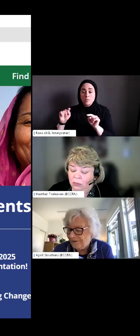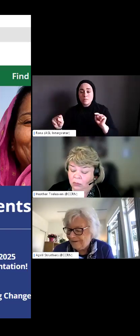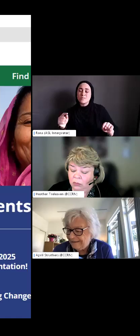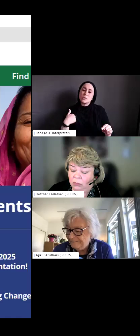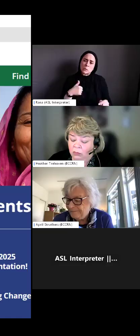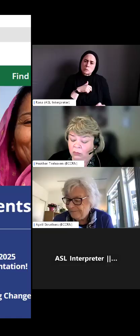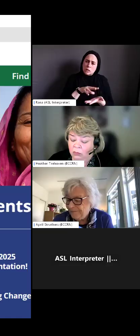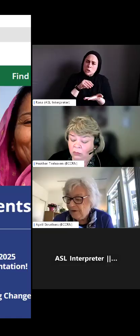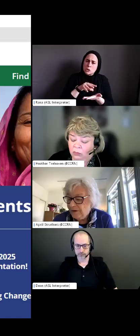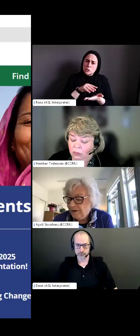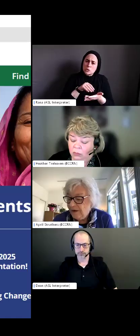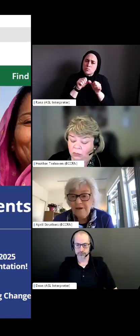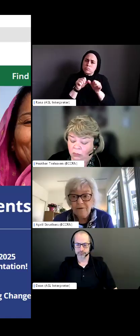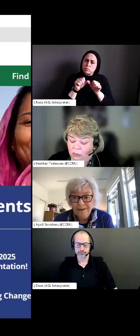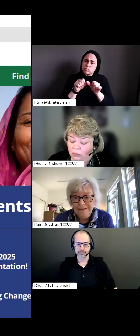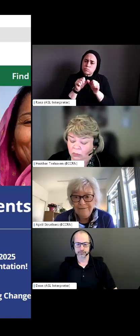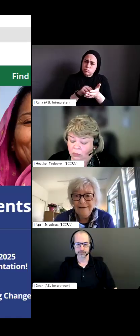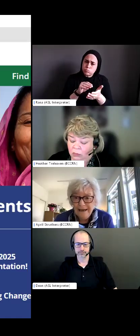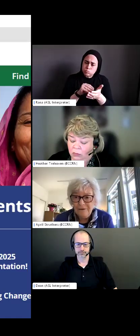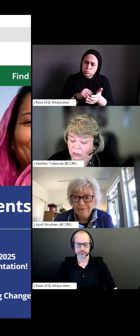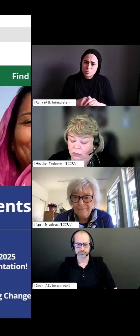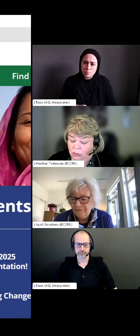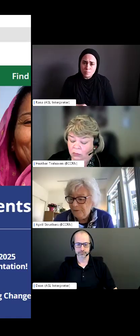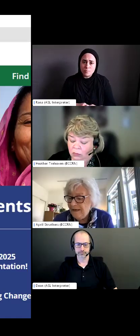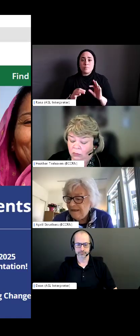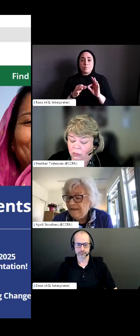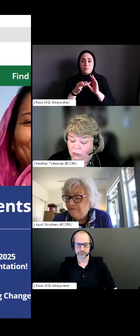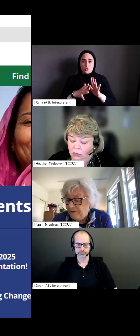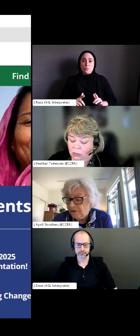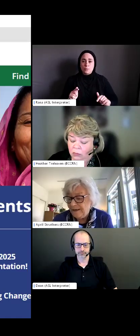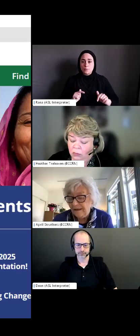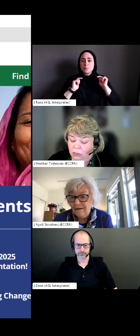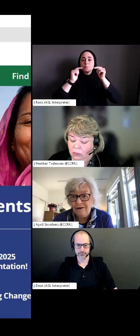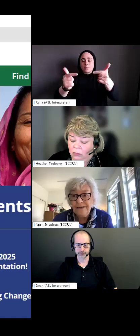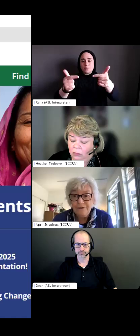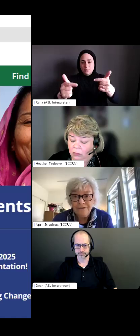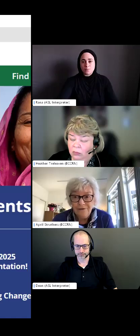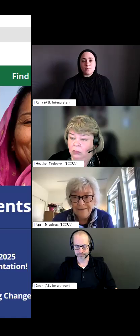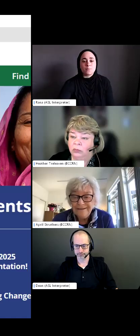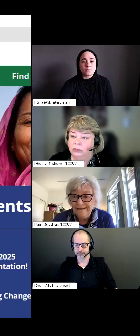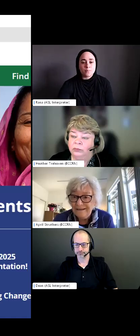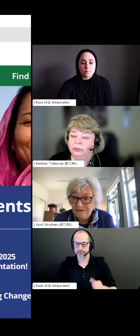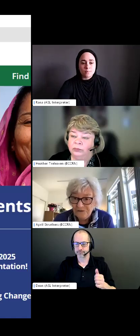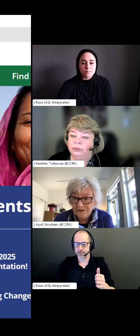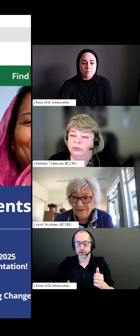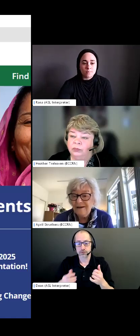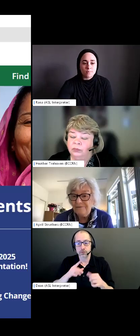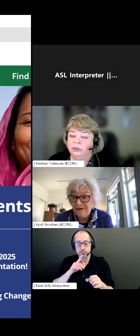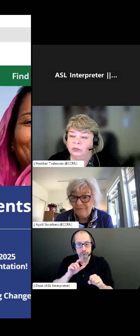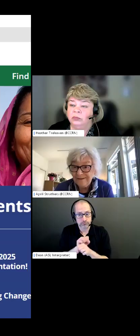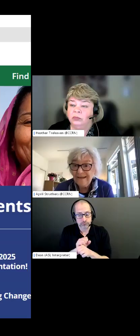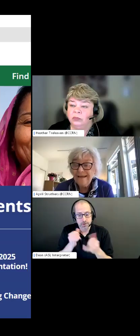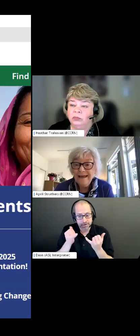involved in that. And we are really now reinvigorating our network knowledge and the use